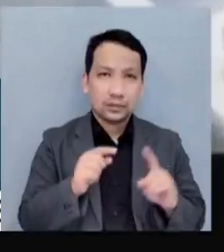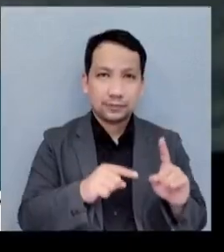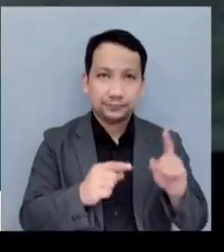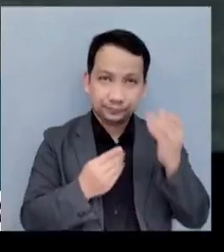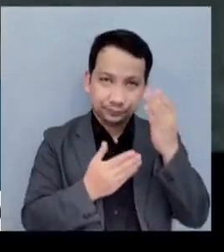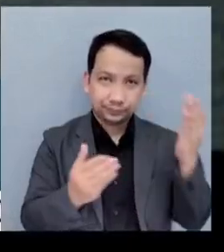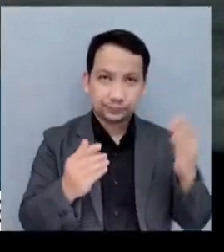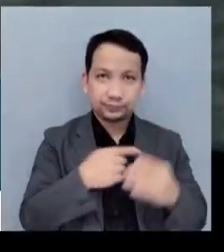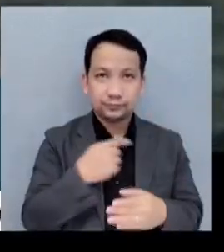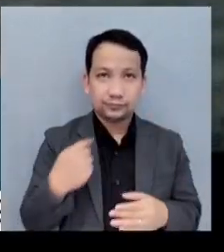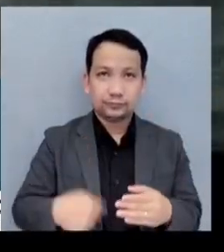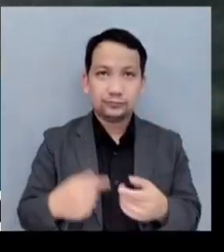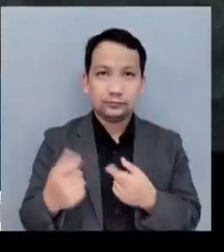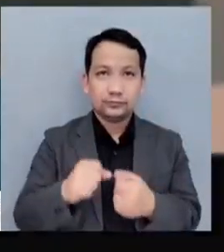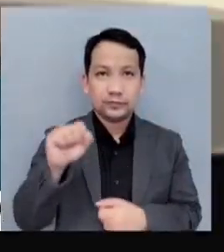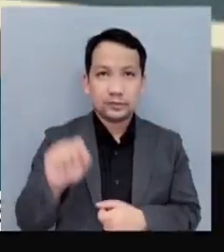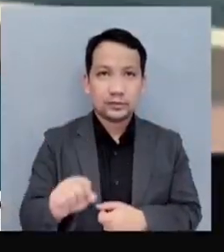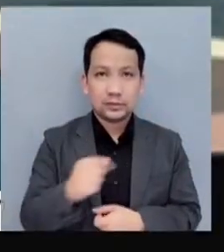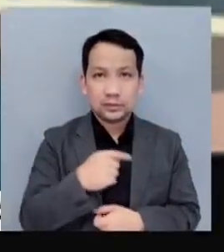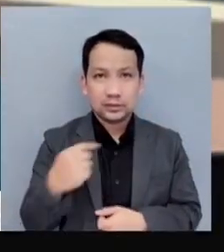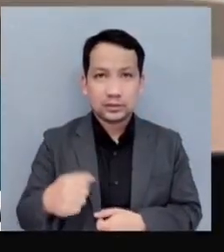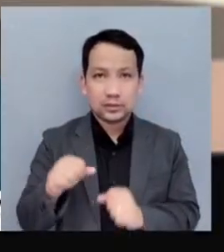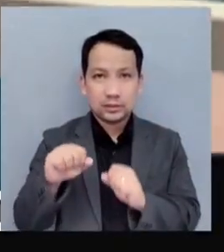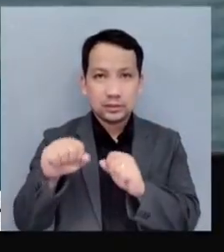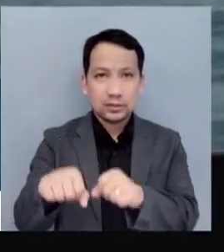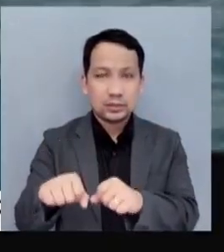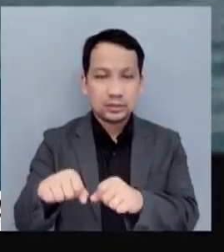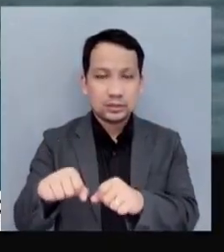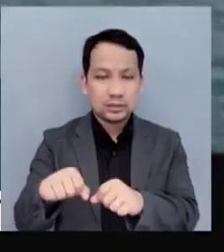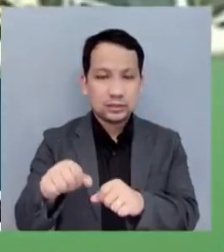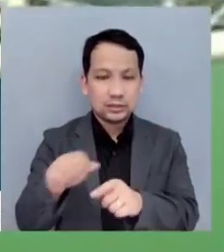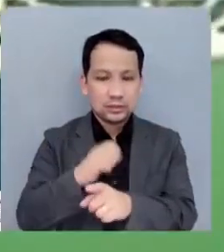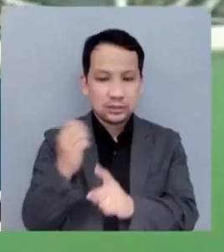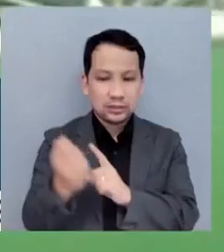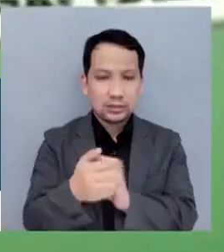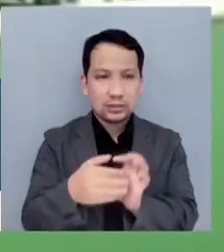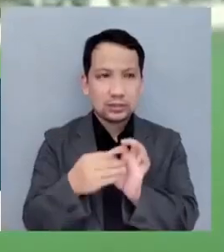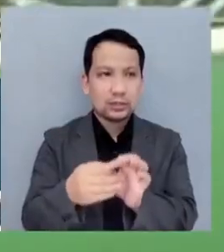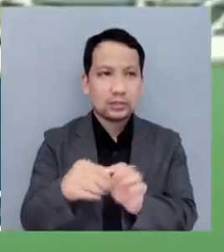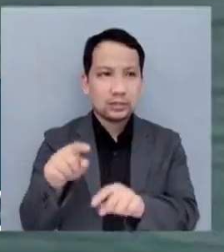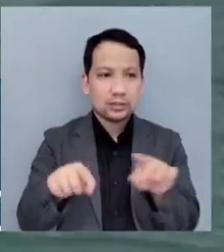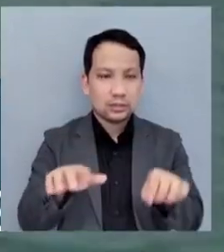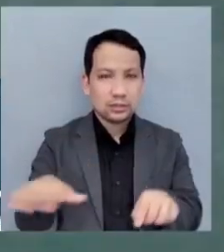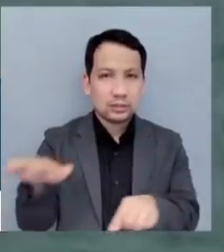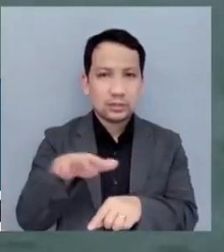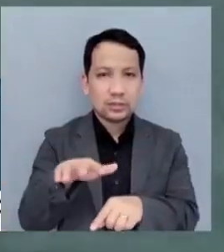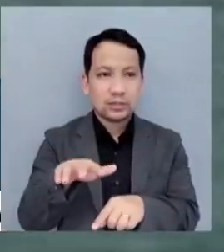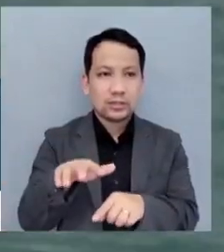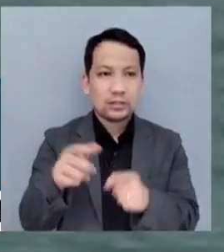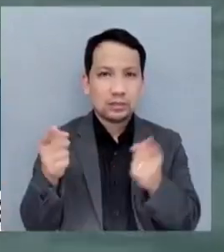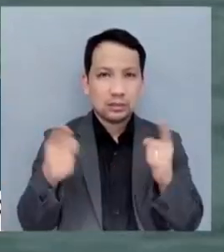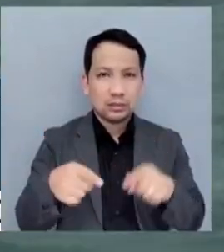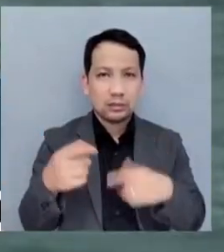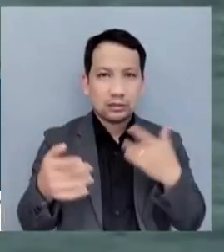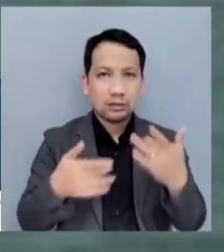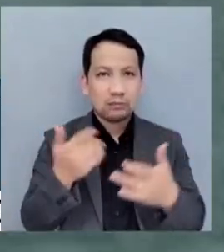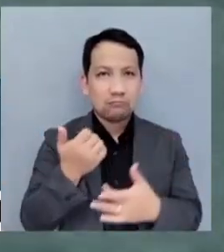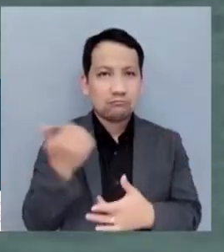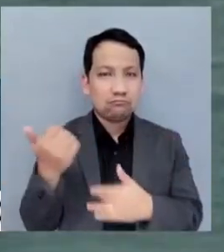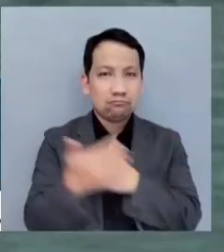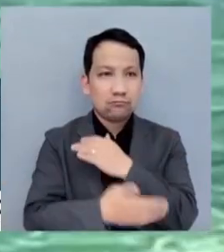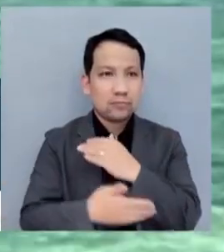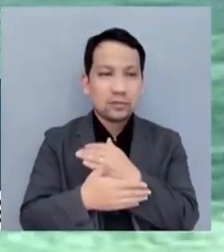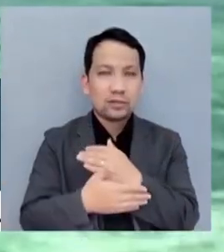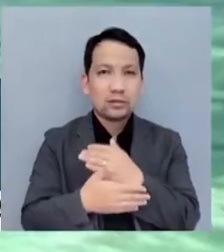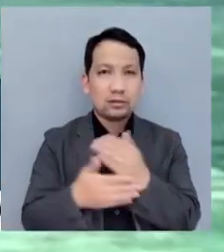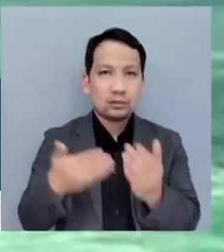China's activities in the South China Sea have damaged the environment and marine resources that could have been enjoyed by other countries that have a